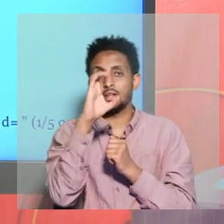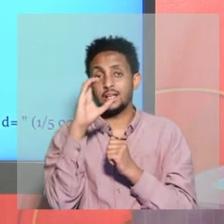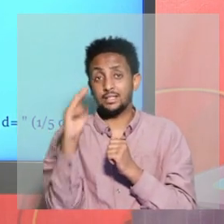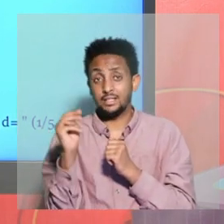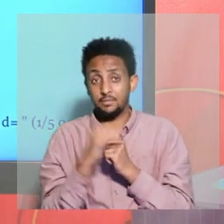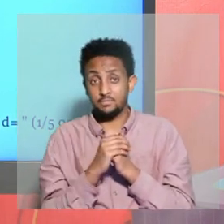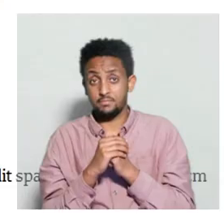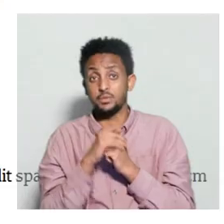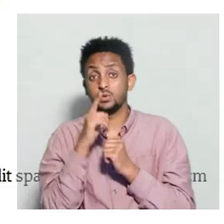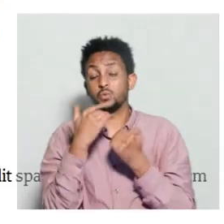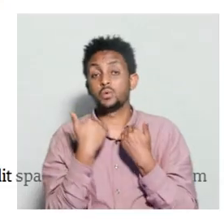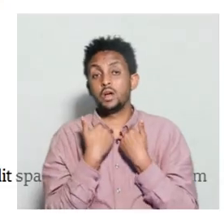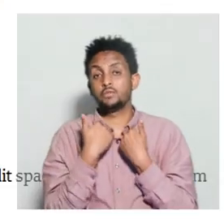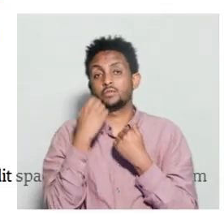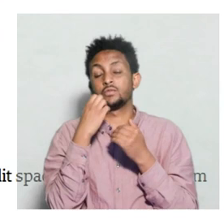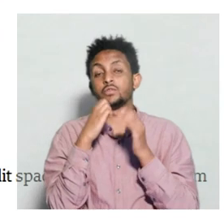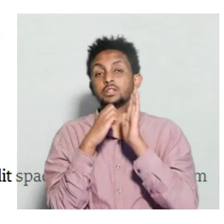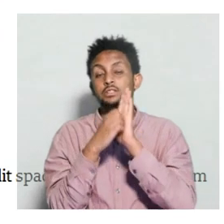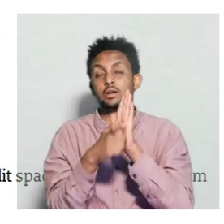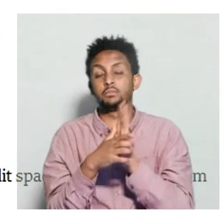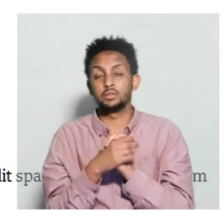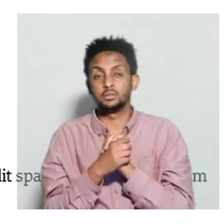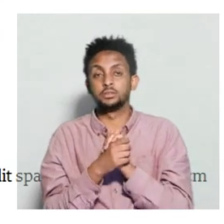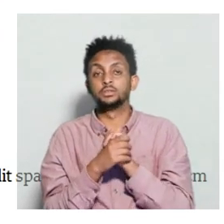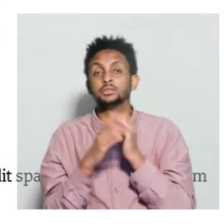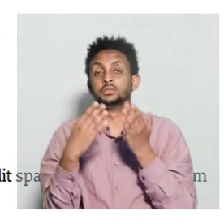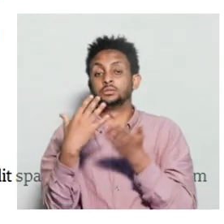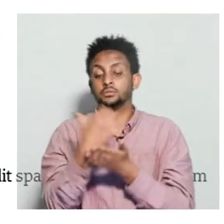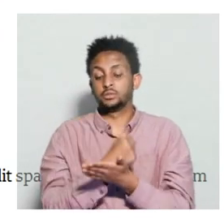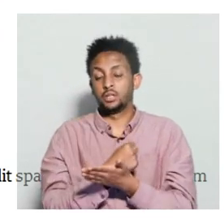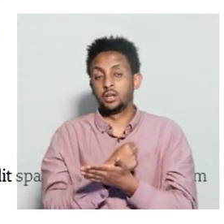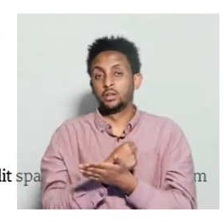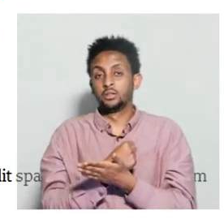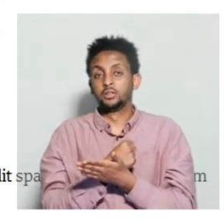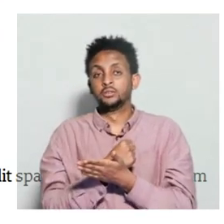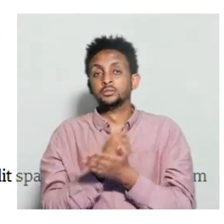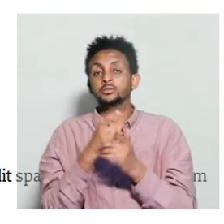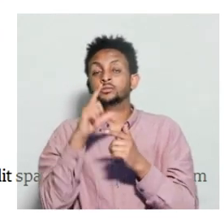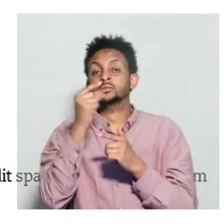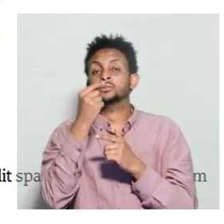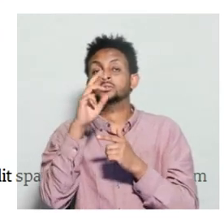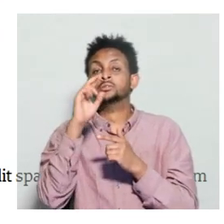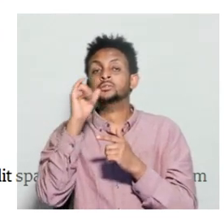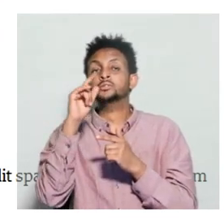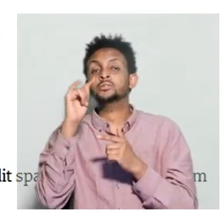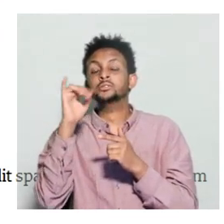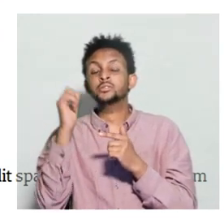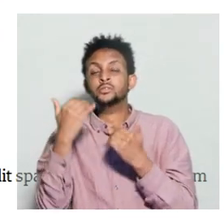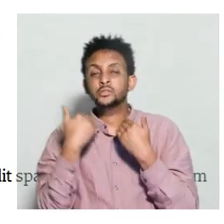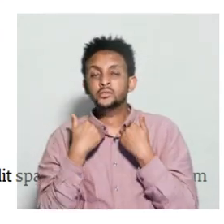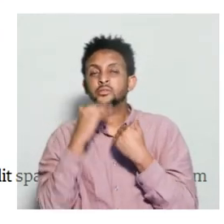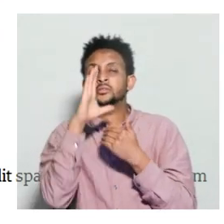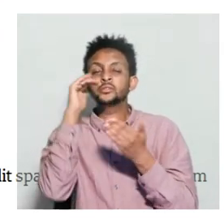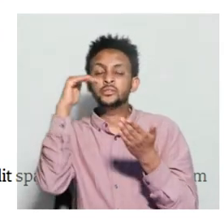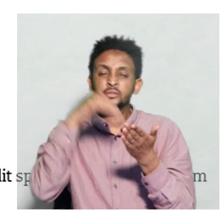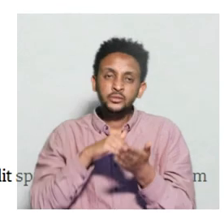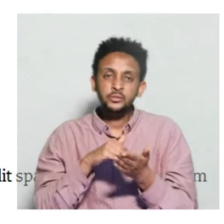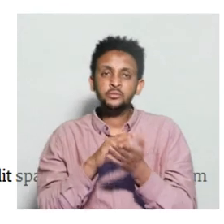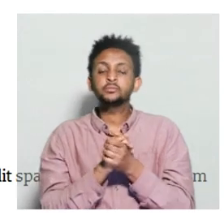1 centimeter, here it says, for example, let's take a grating of having